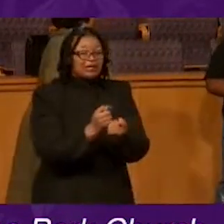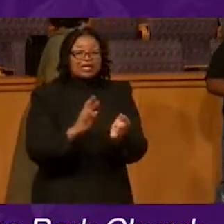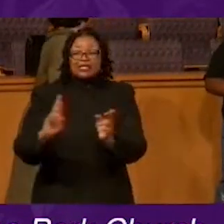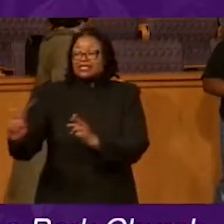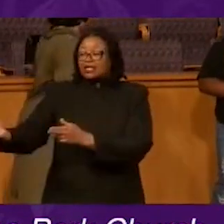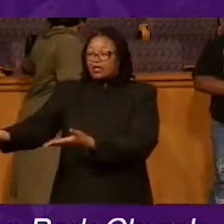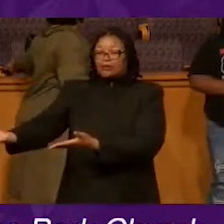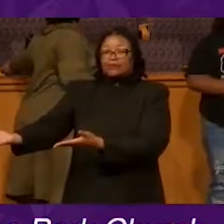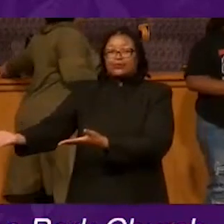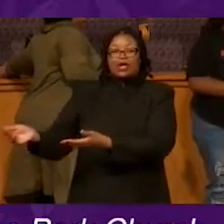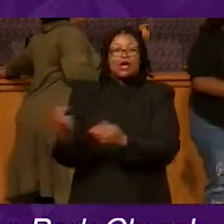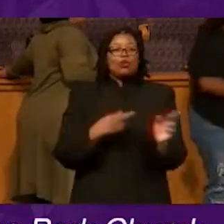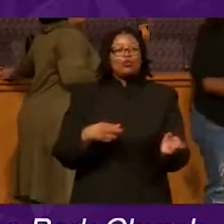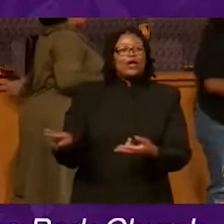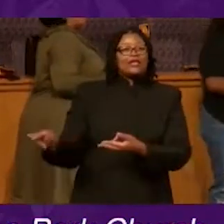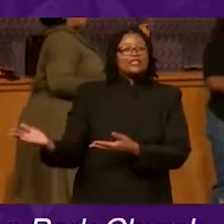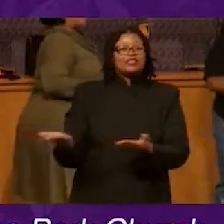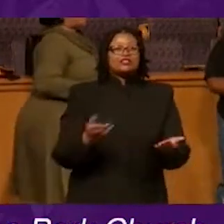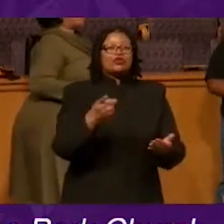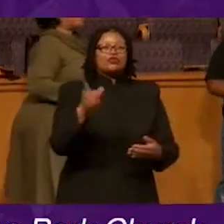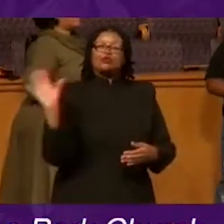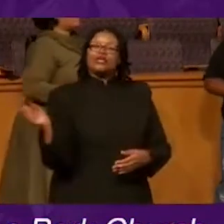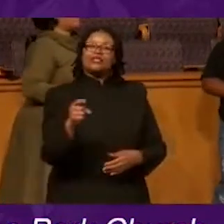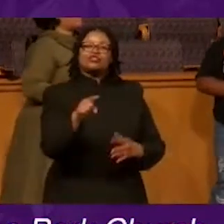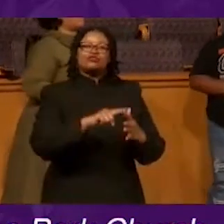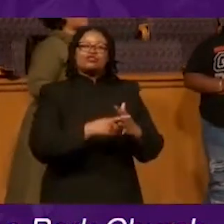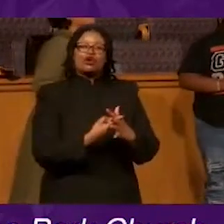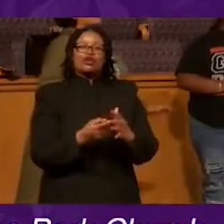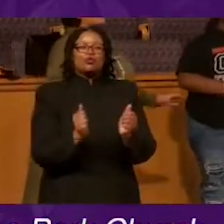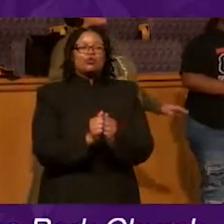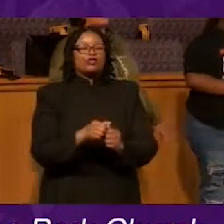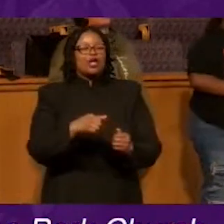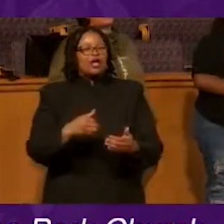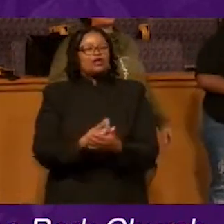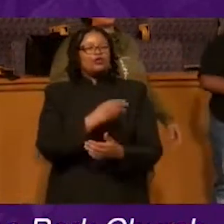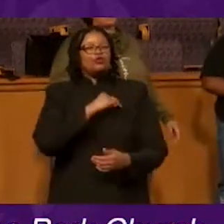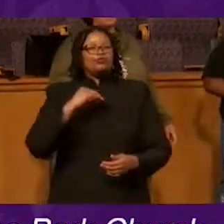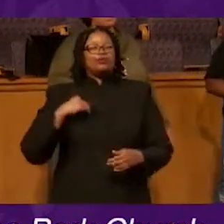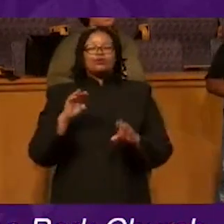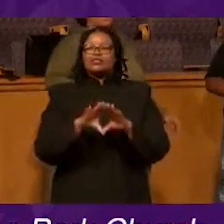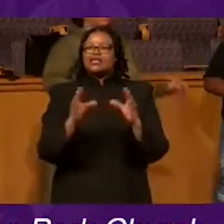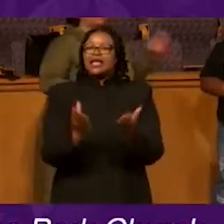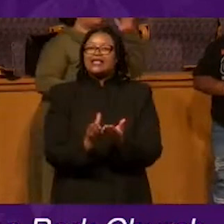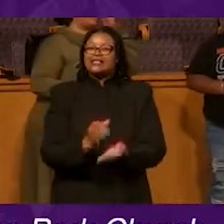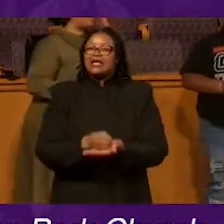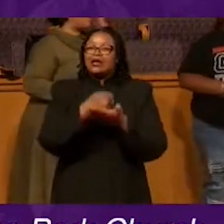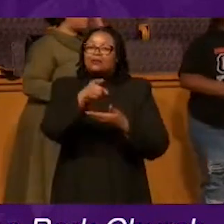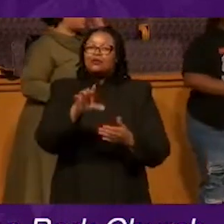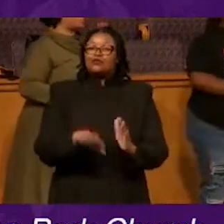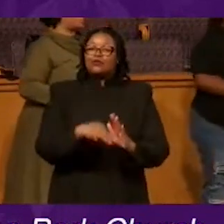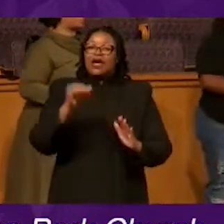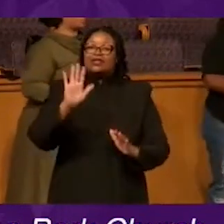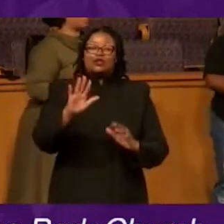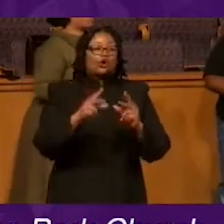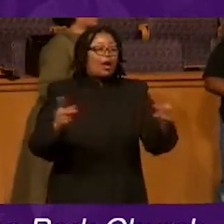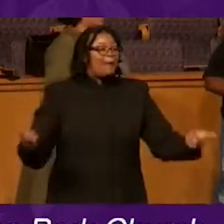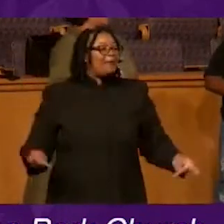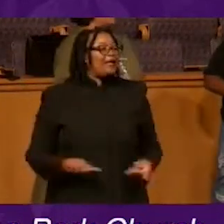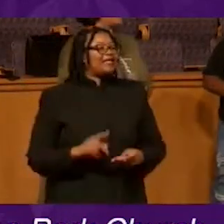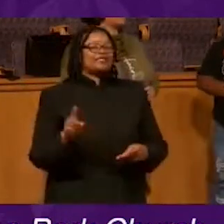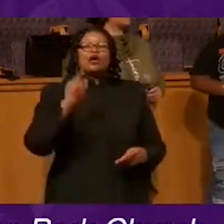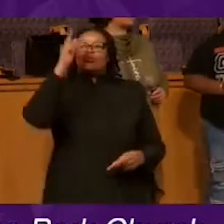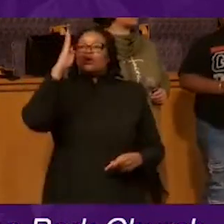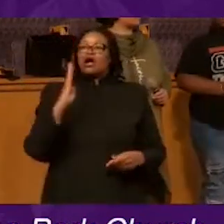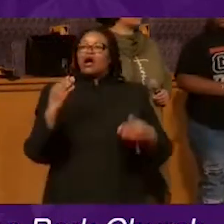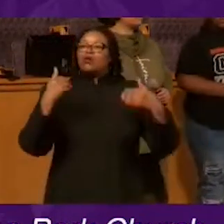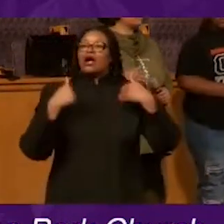to serve you. We can get you started with our new members orientation. We can help you find your place where God will have